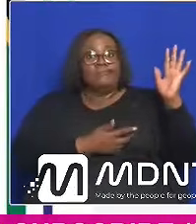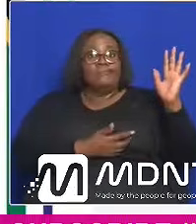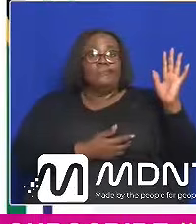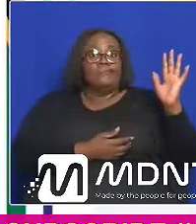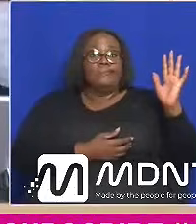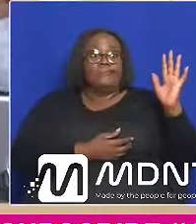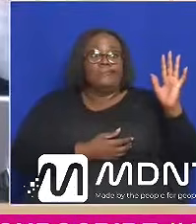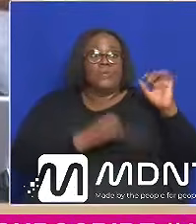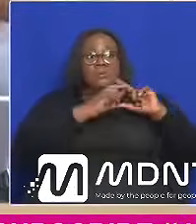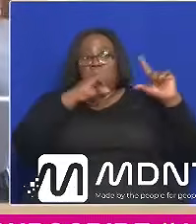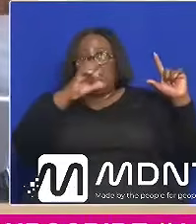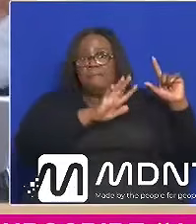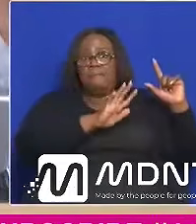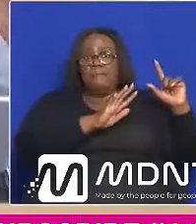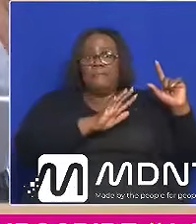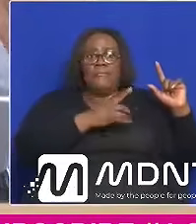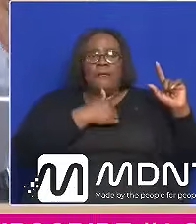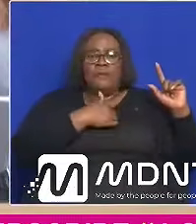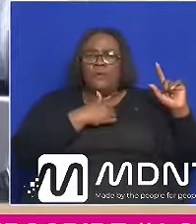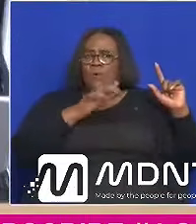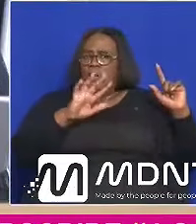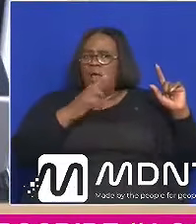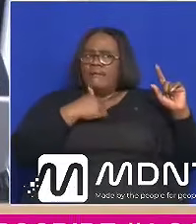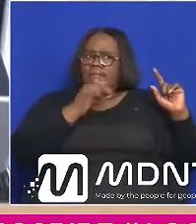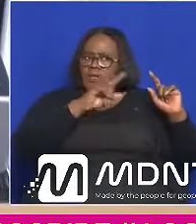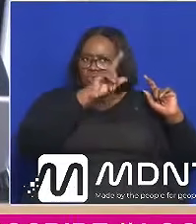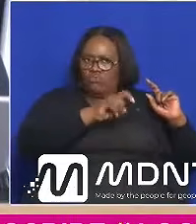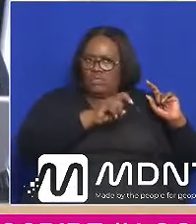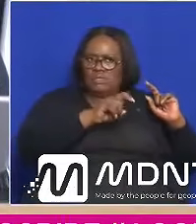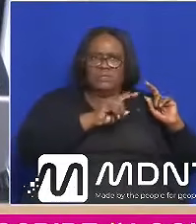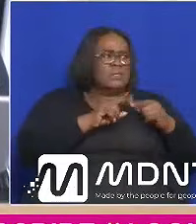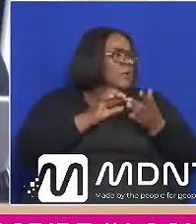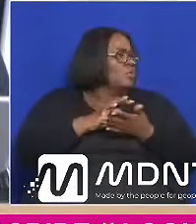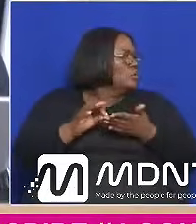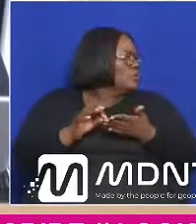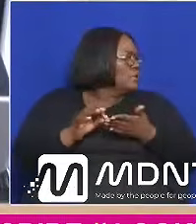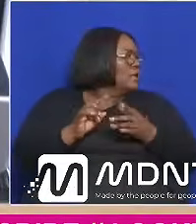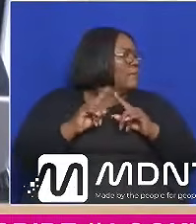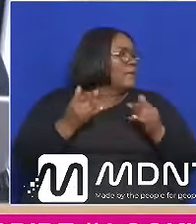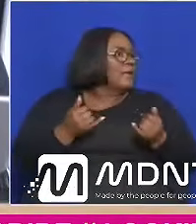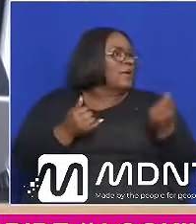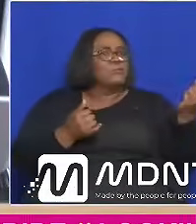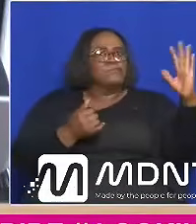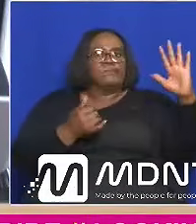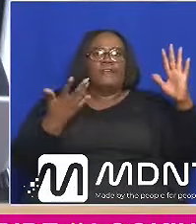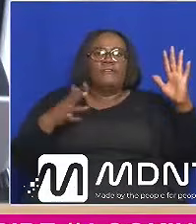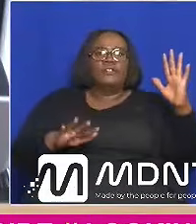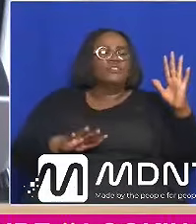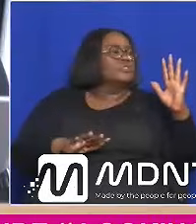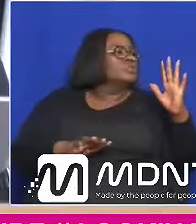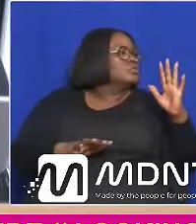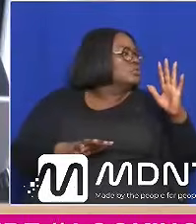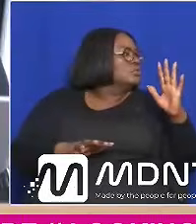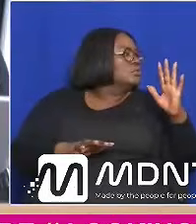I haven't posed the question about the contract. The issue is being displayed on the monitors, and that issue